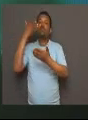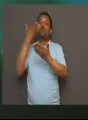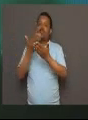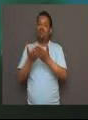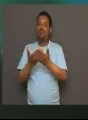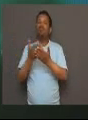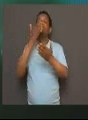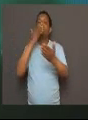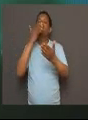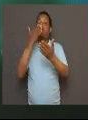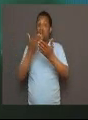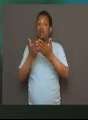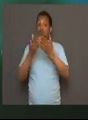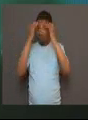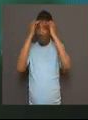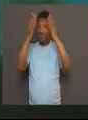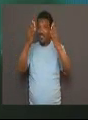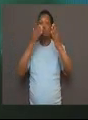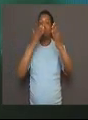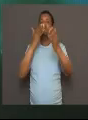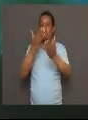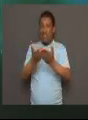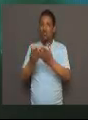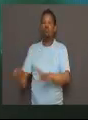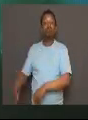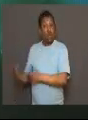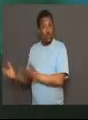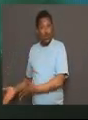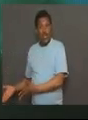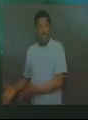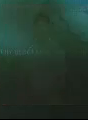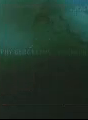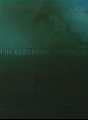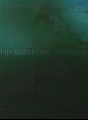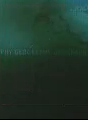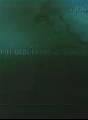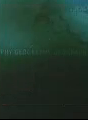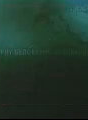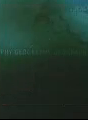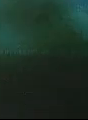Until then, thank you, teacher. Thank you, students.